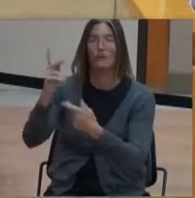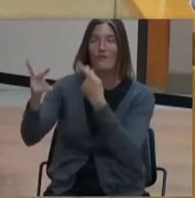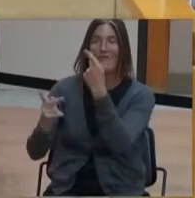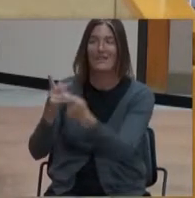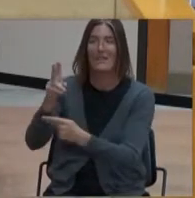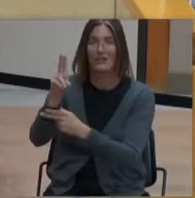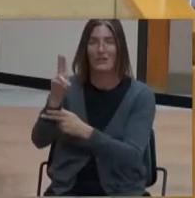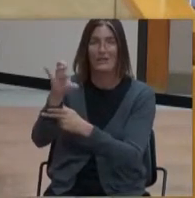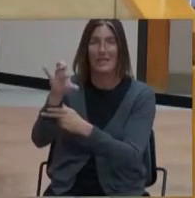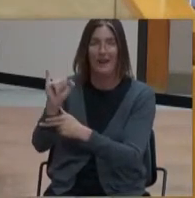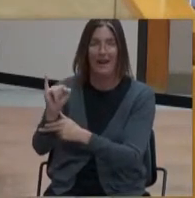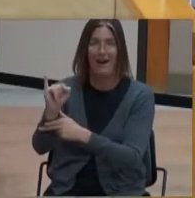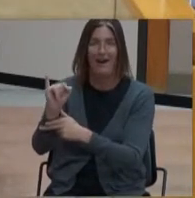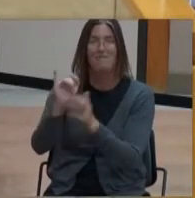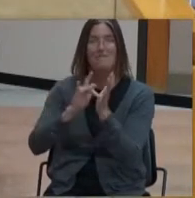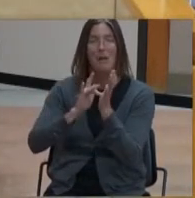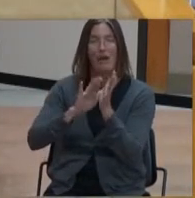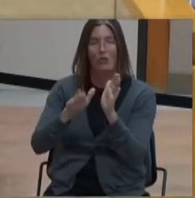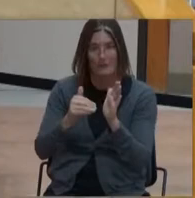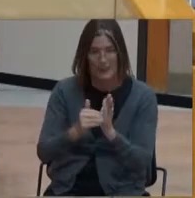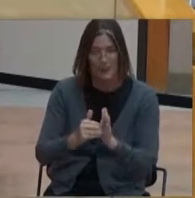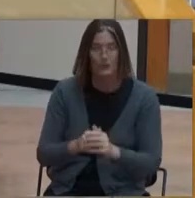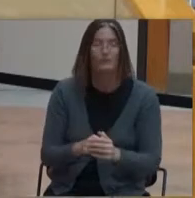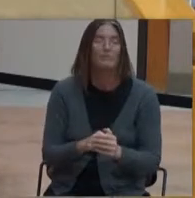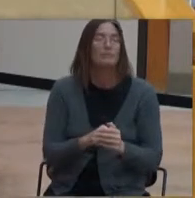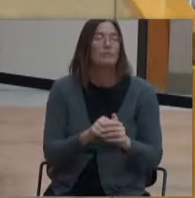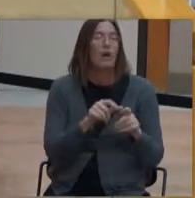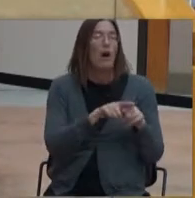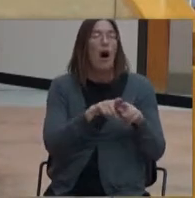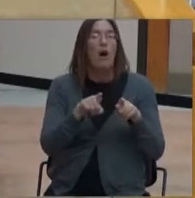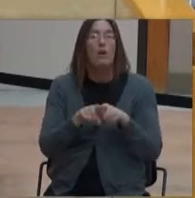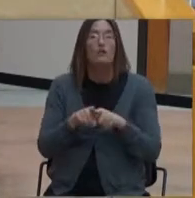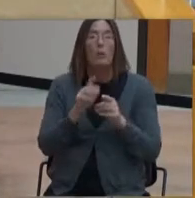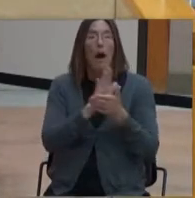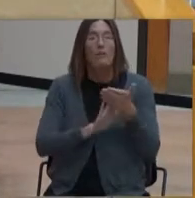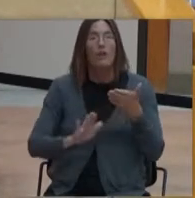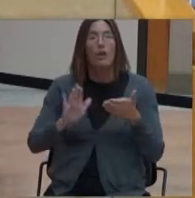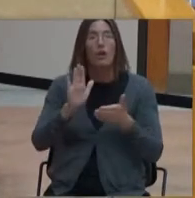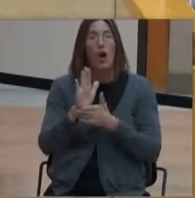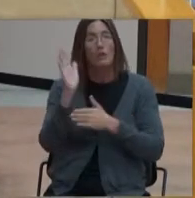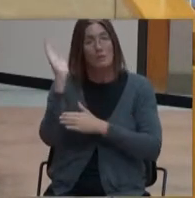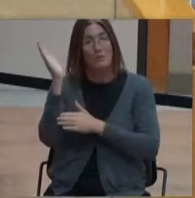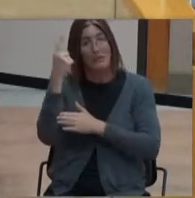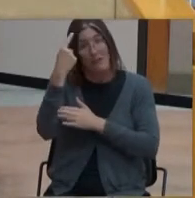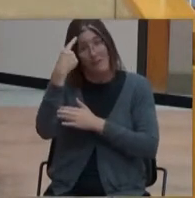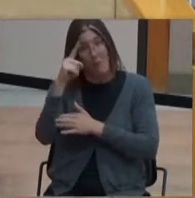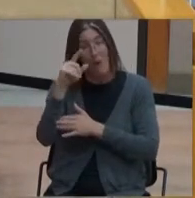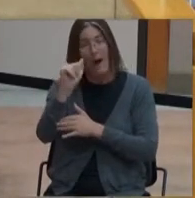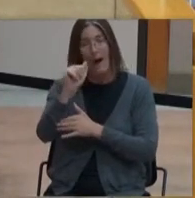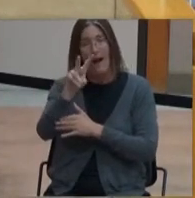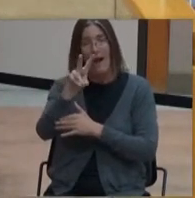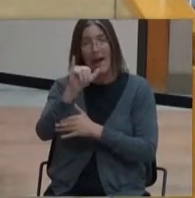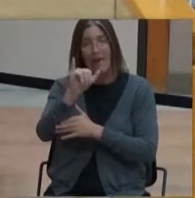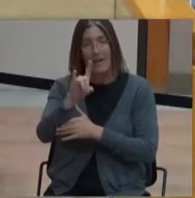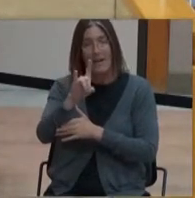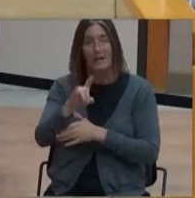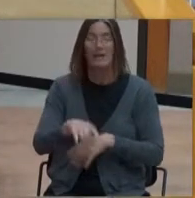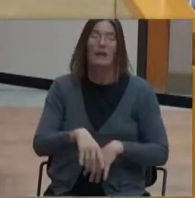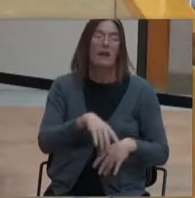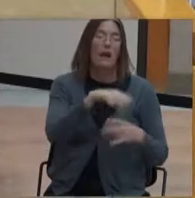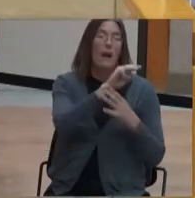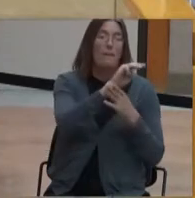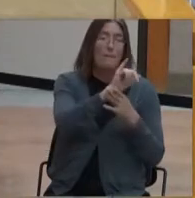In the upcoming weeks, we will also be having college presentations for Avid. Among those presenting, the list includes Mills College,